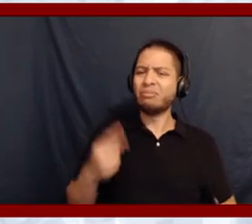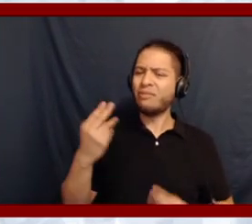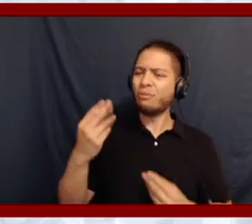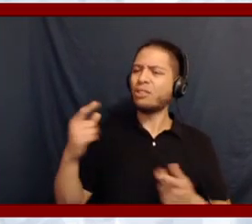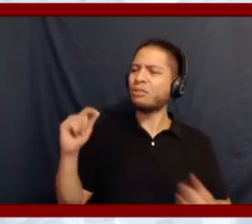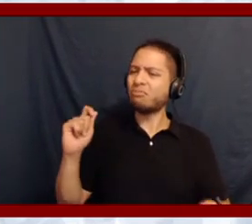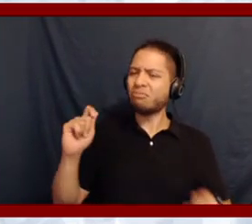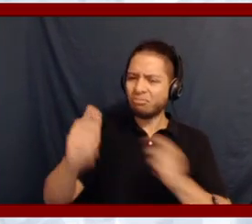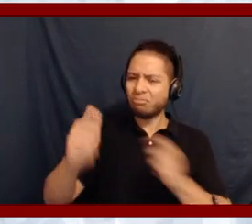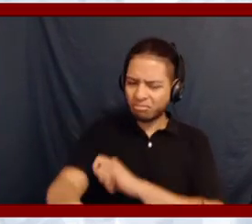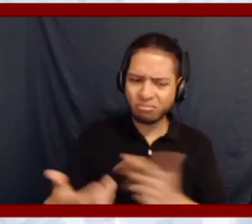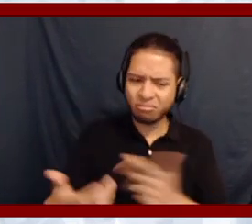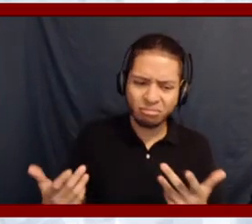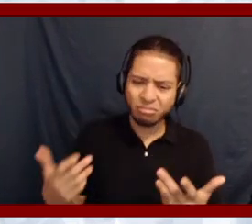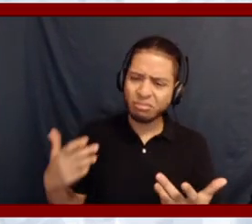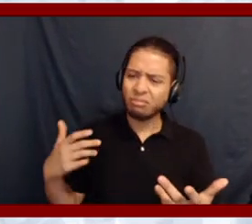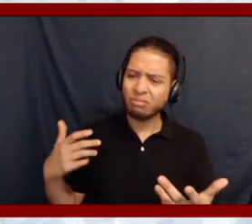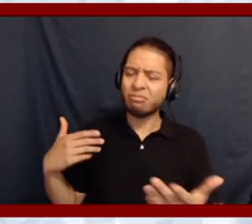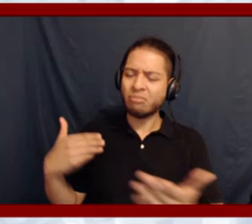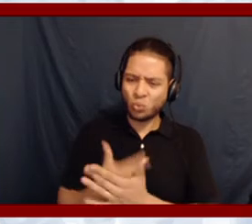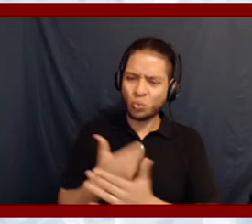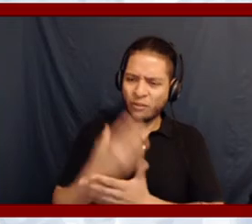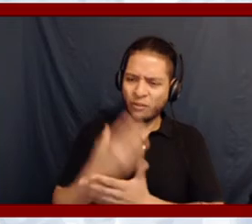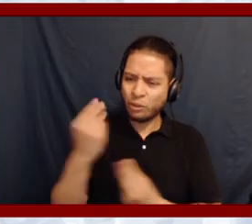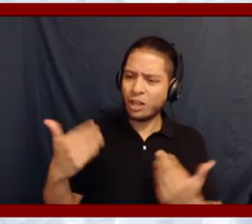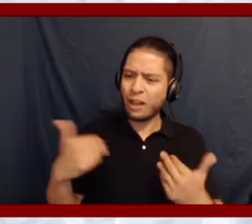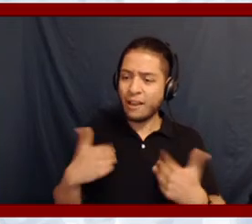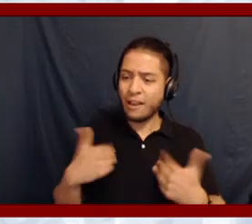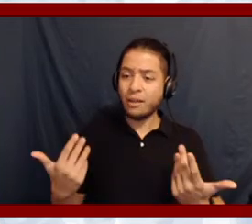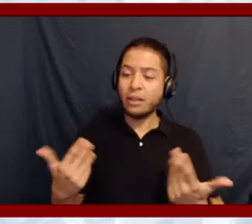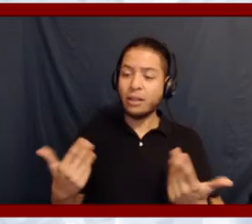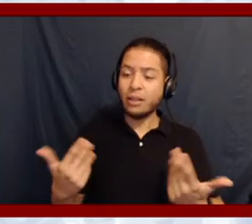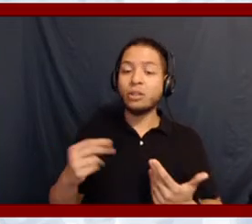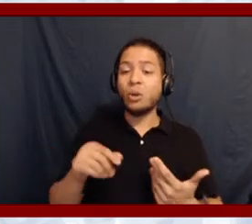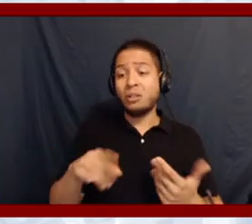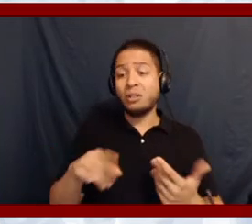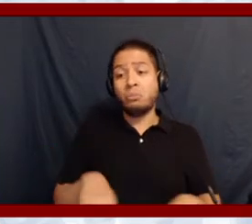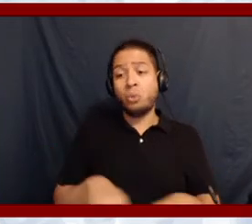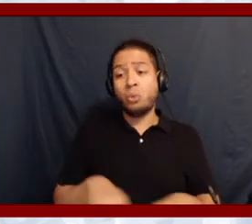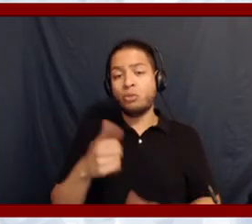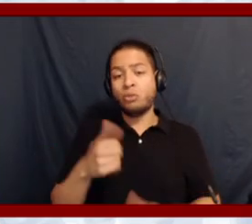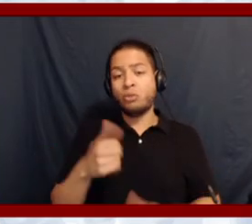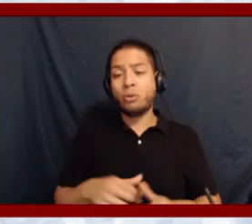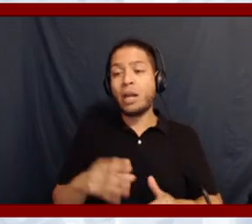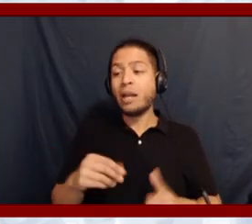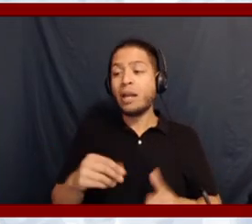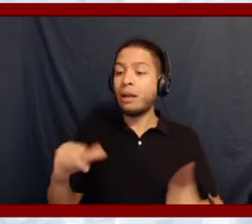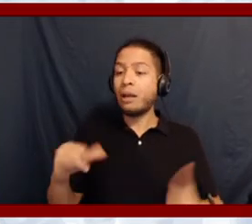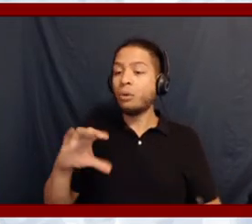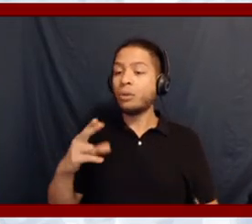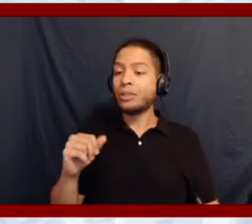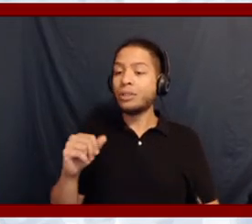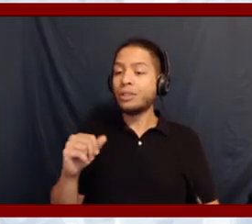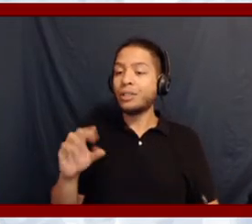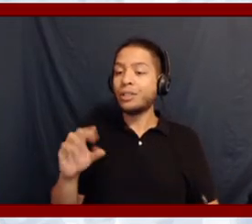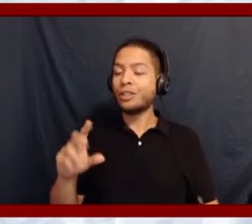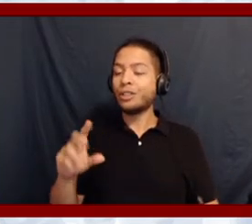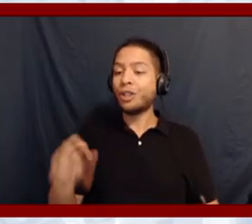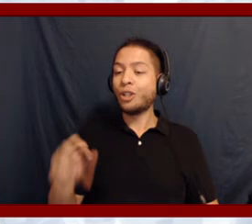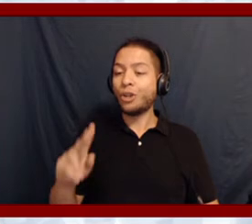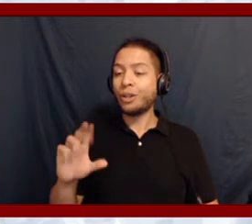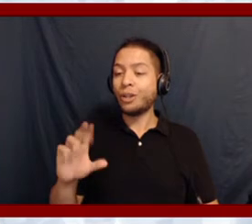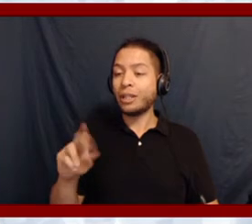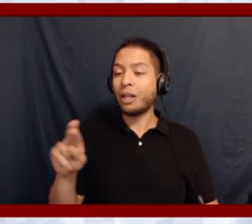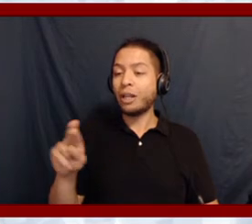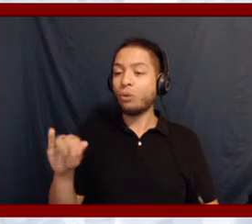has changed since then. So it's important to keep that in mind. You know, here's a question from Chancellor Carrie Dixon from Elizabeth City State University.